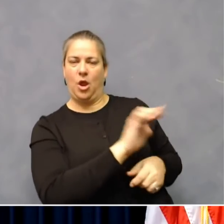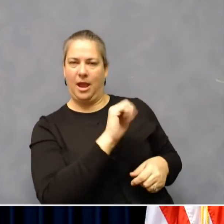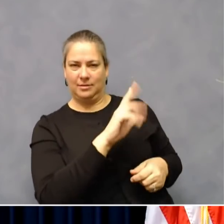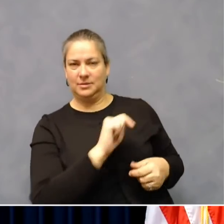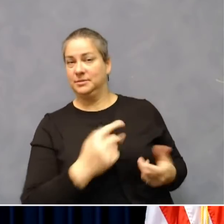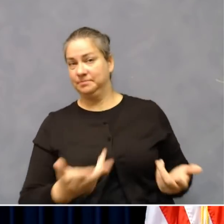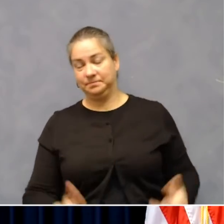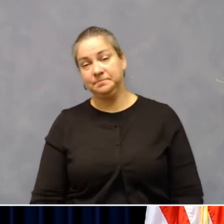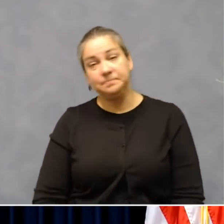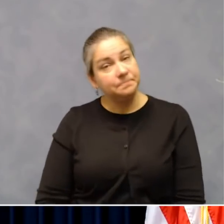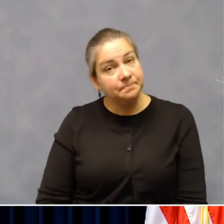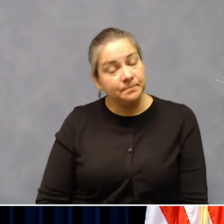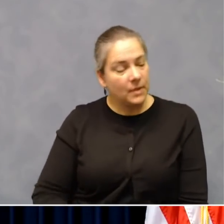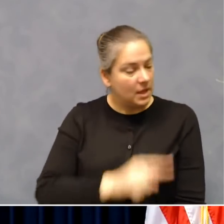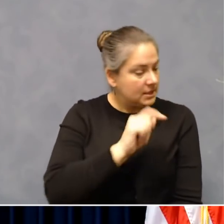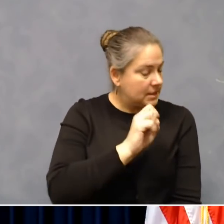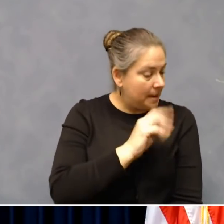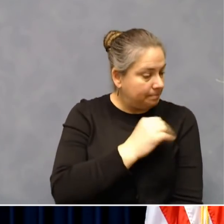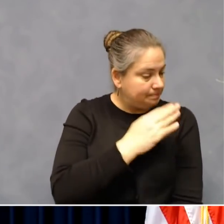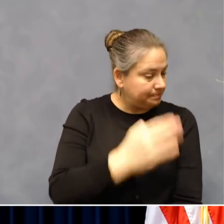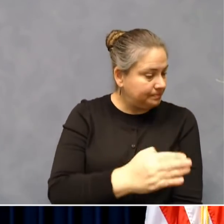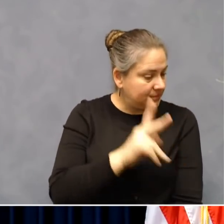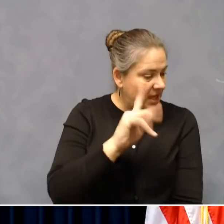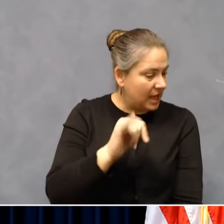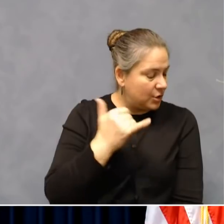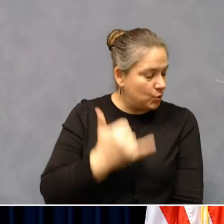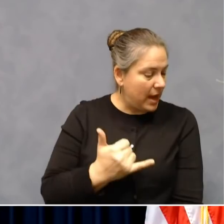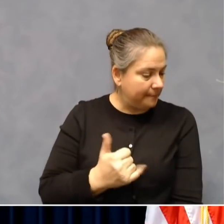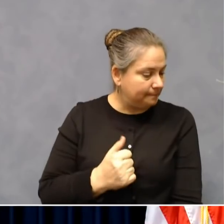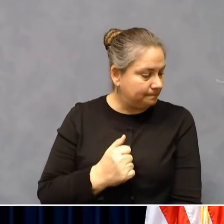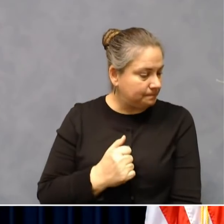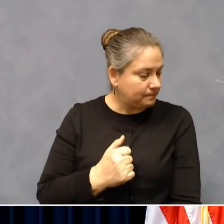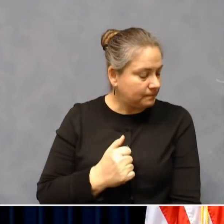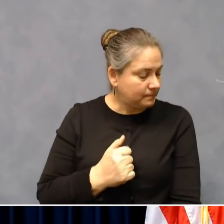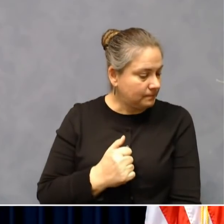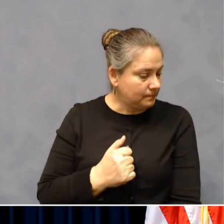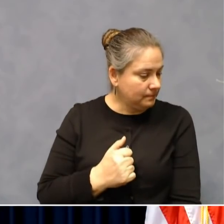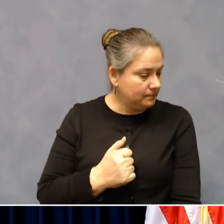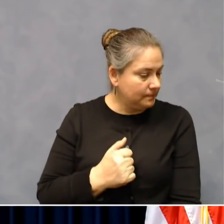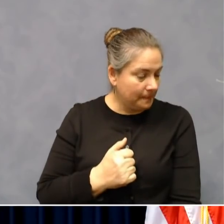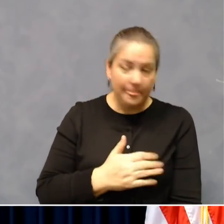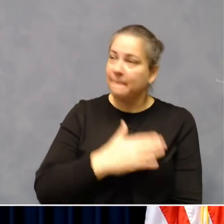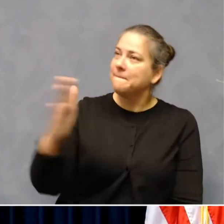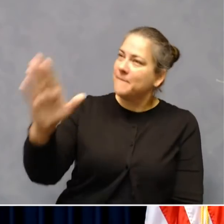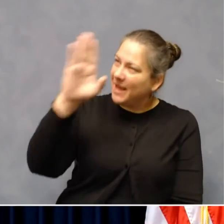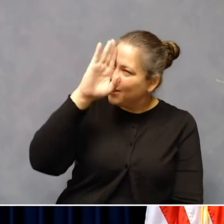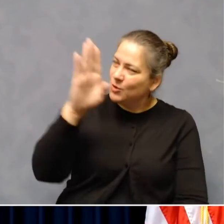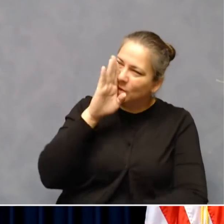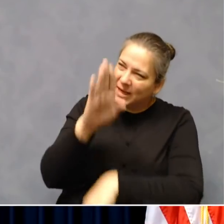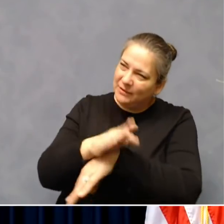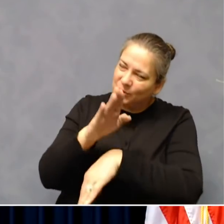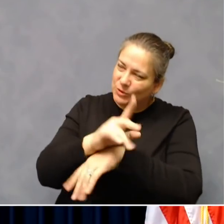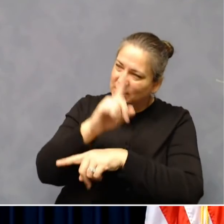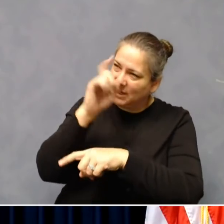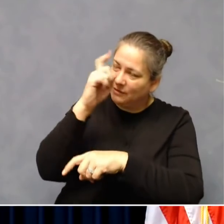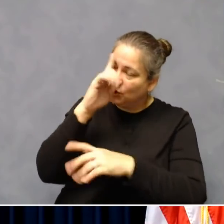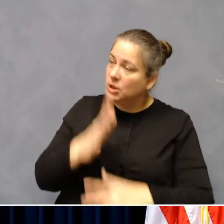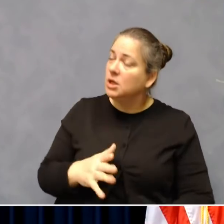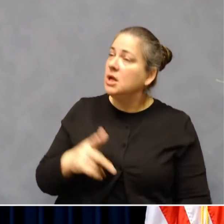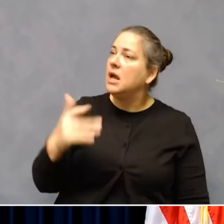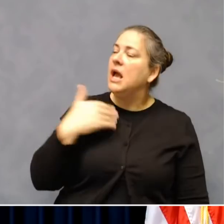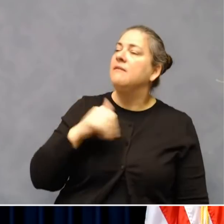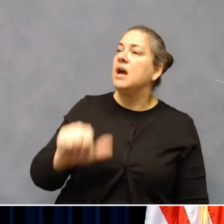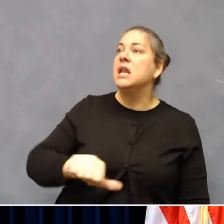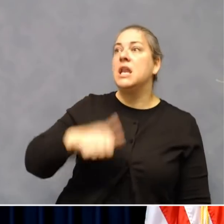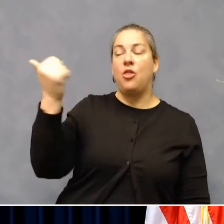tom leytech kentucky today uh good afternoon governor uh we've had another federal